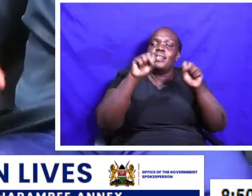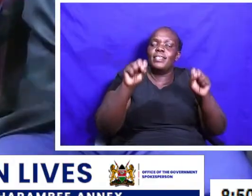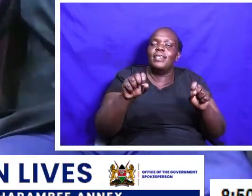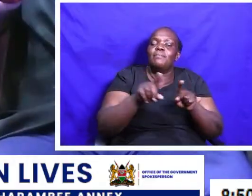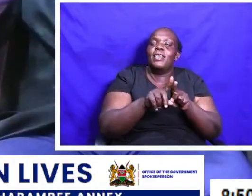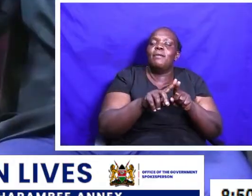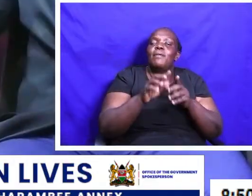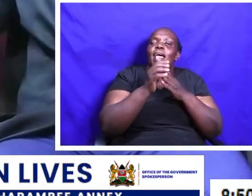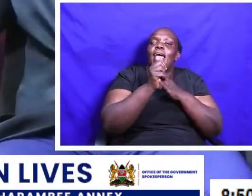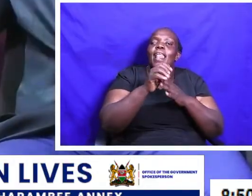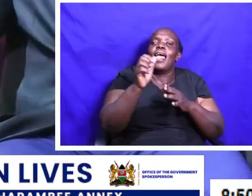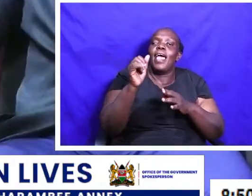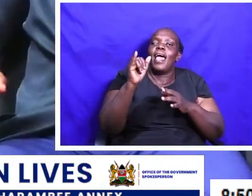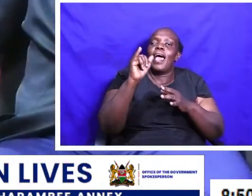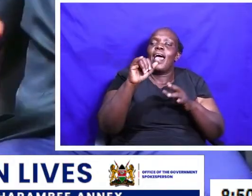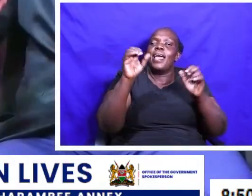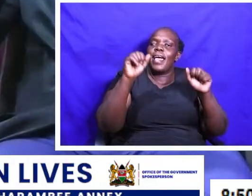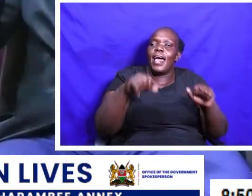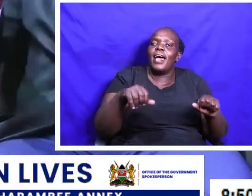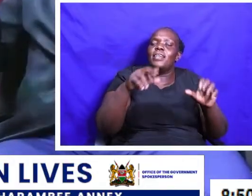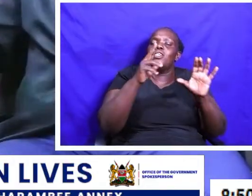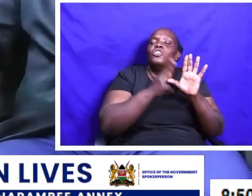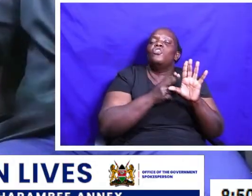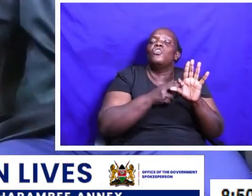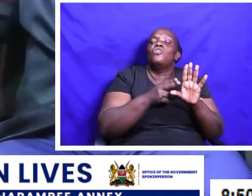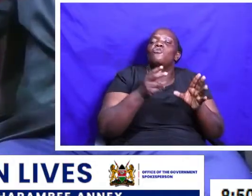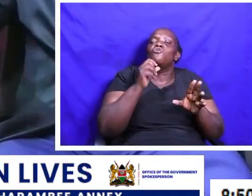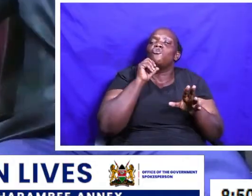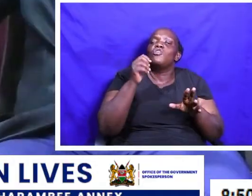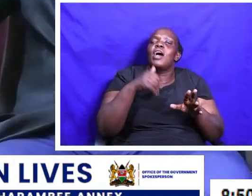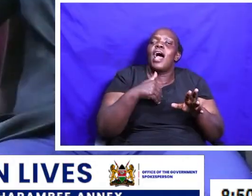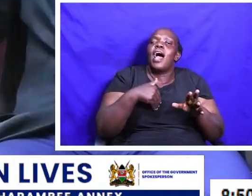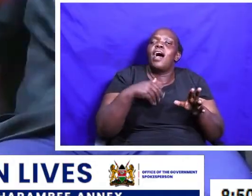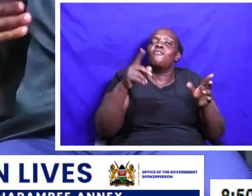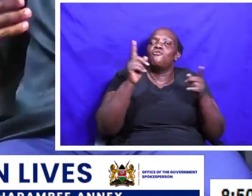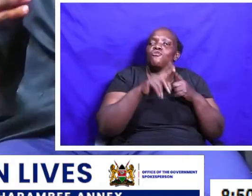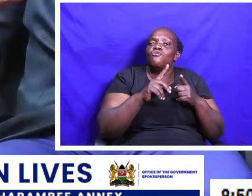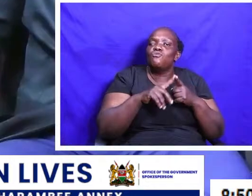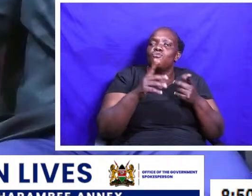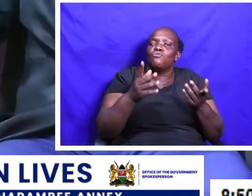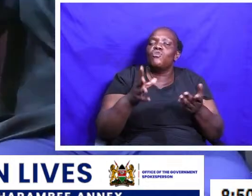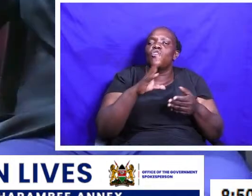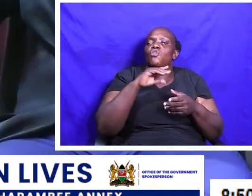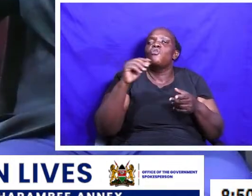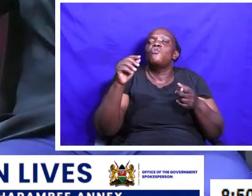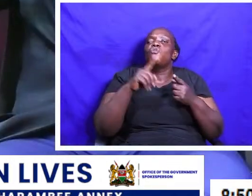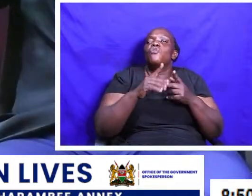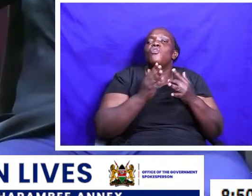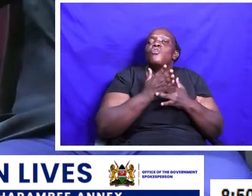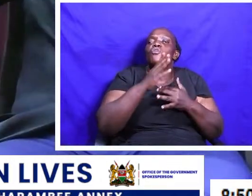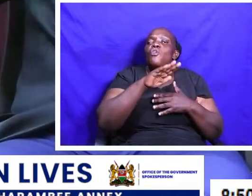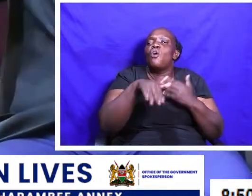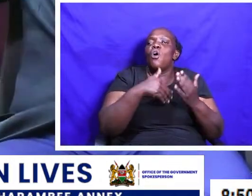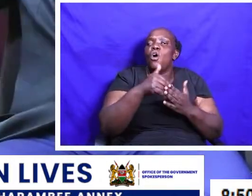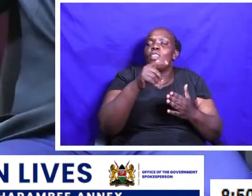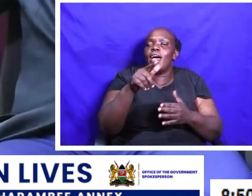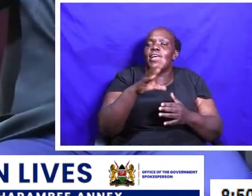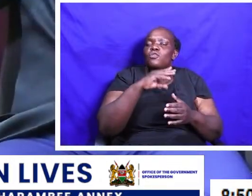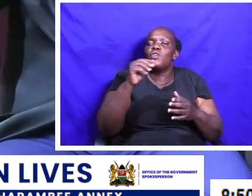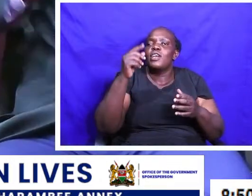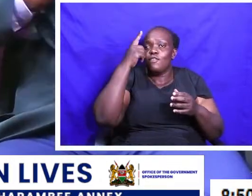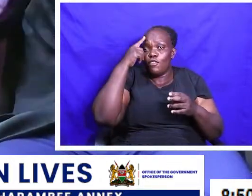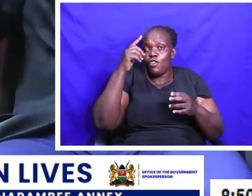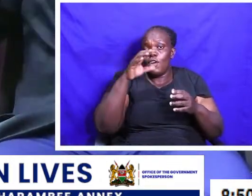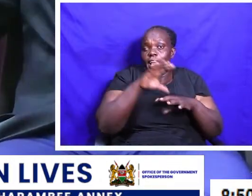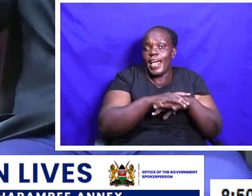system which has guided with AI that you can enter, that you won't have to go through all that hassle that